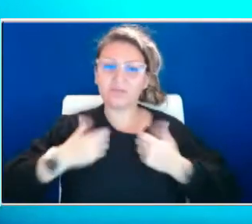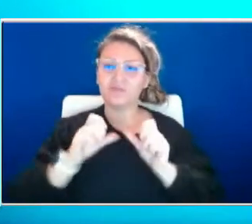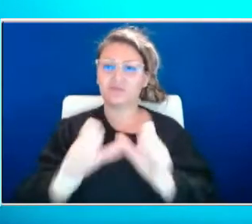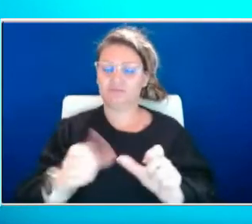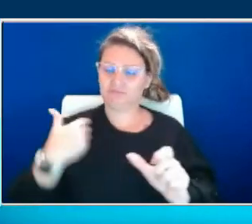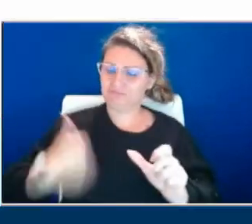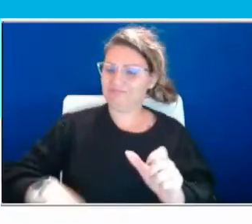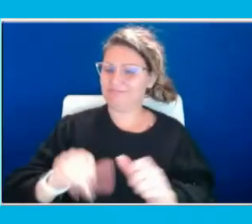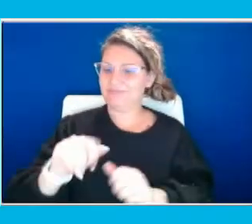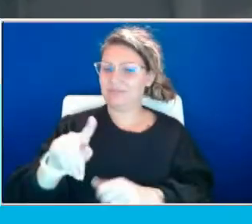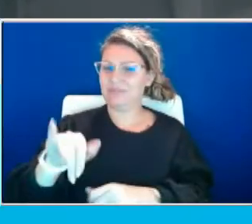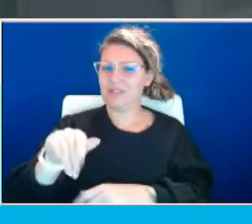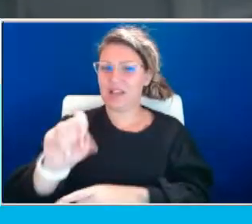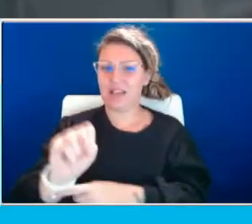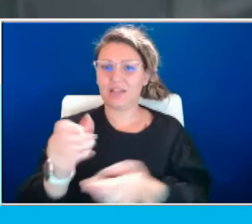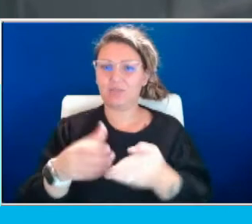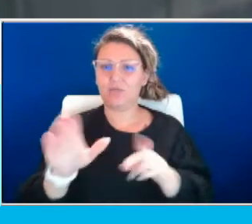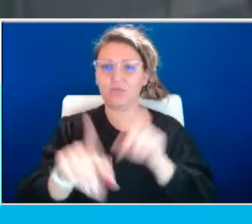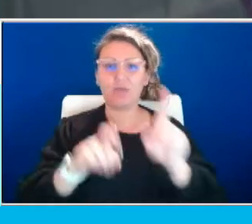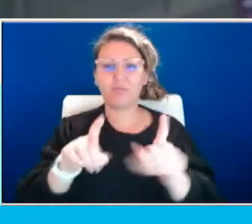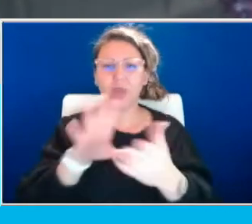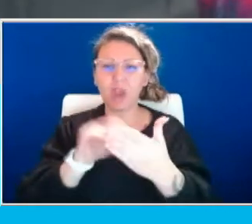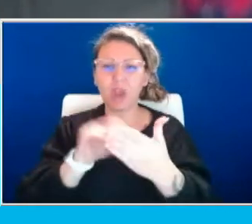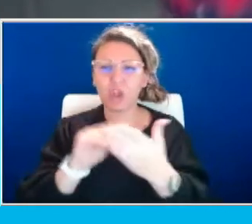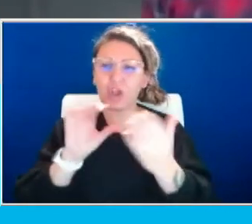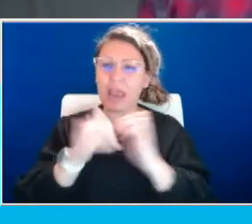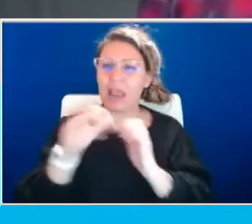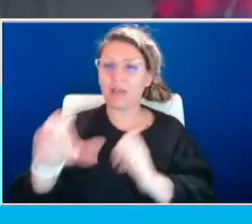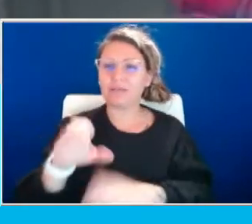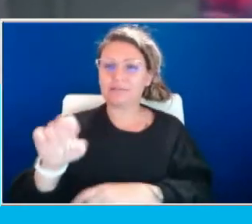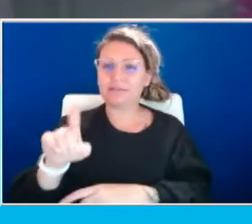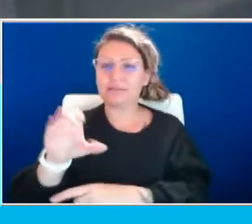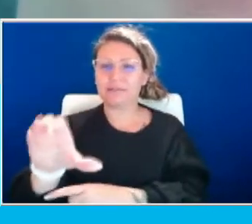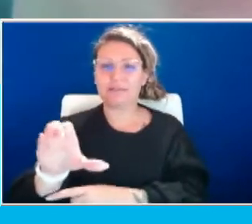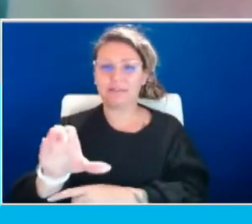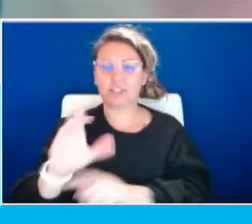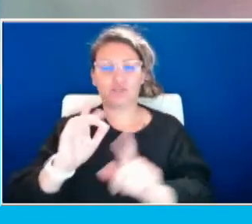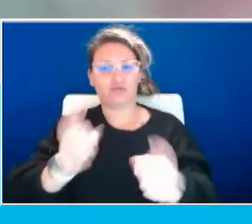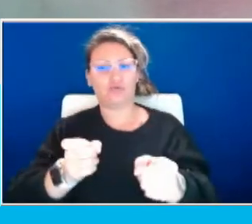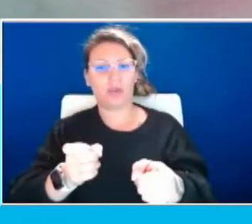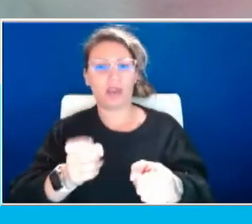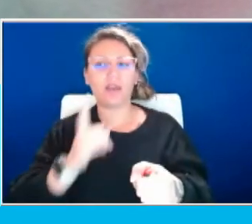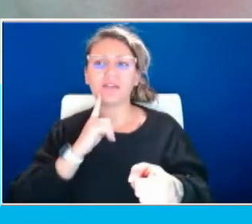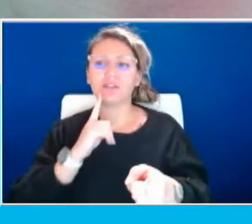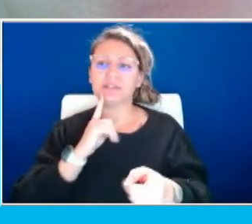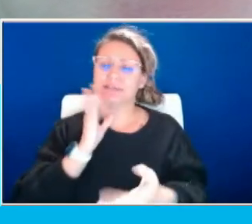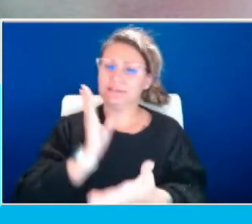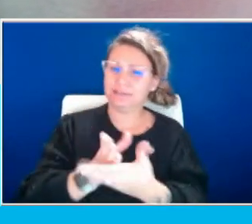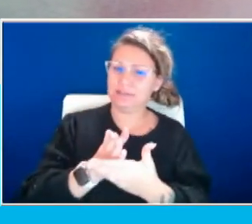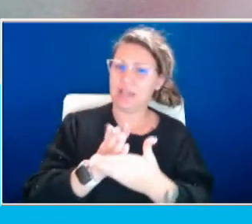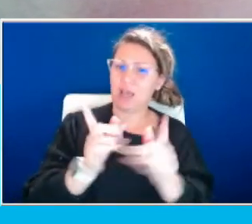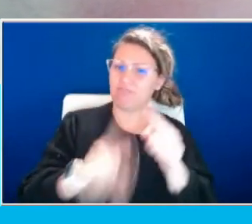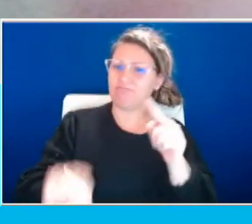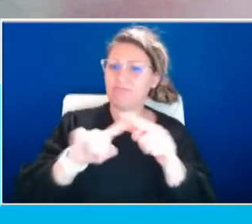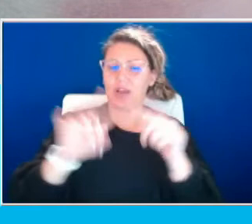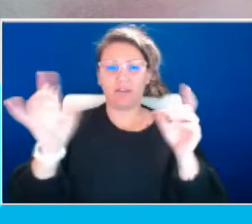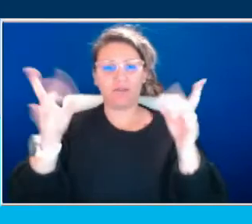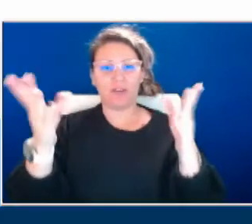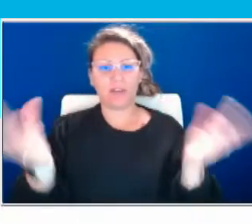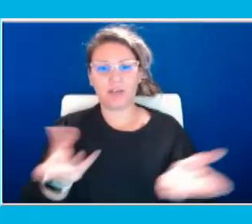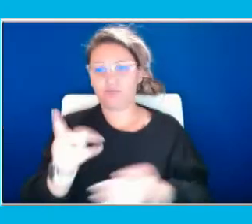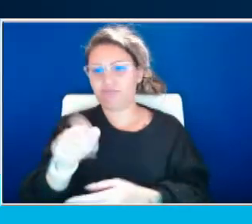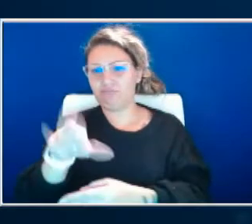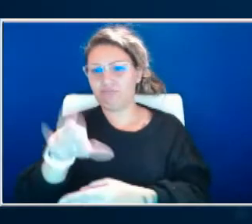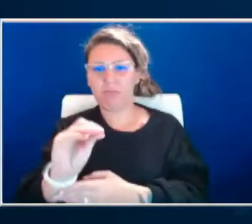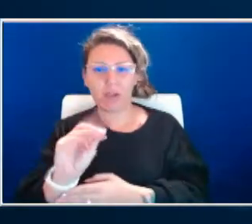On the next Open Mics, learning how a CDC grant is working to break the cycle of violence here in the Metro to keep our kids